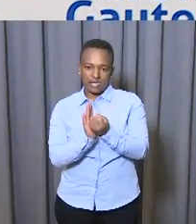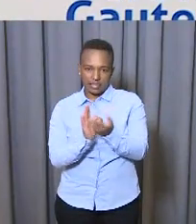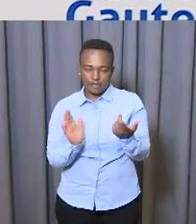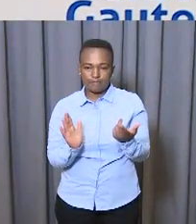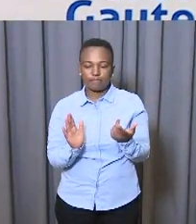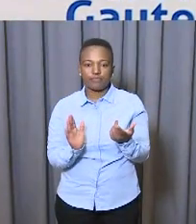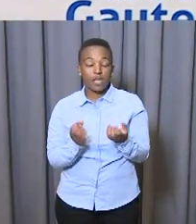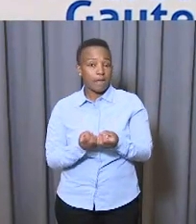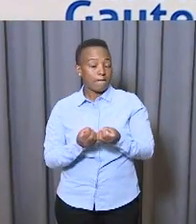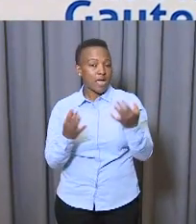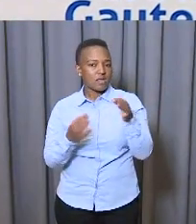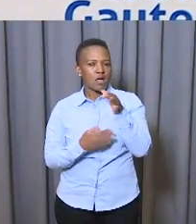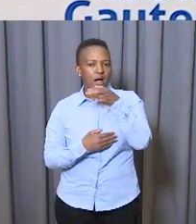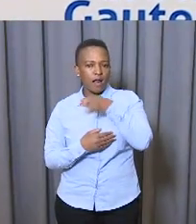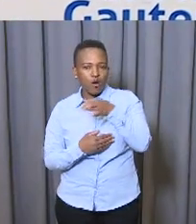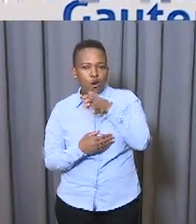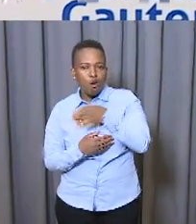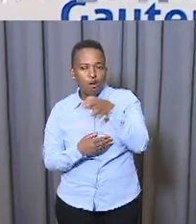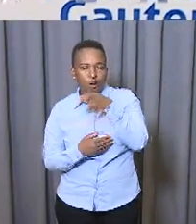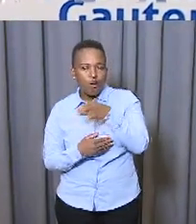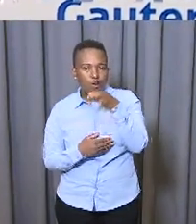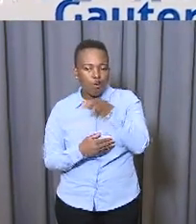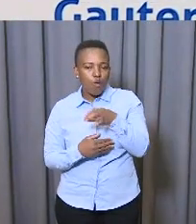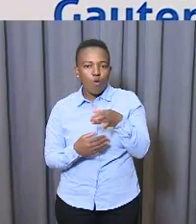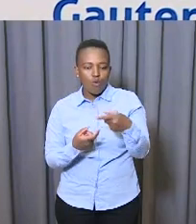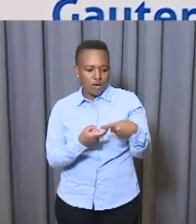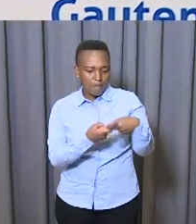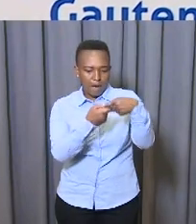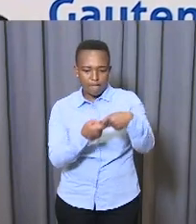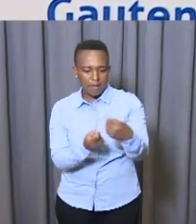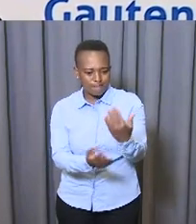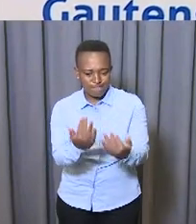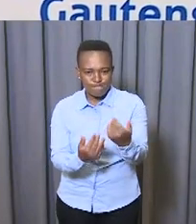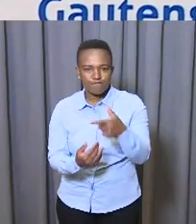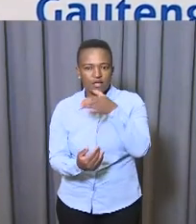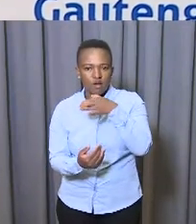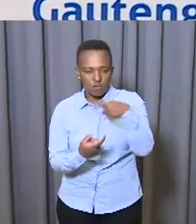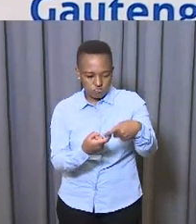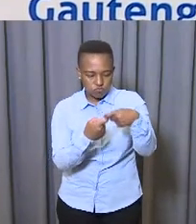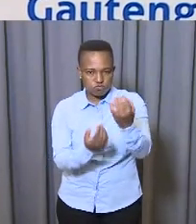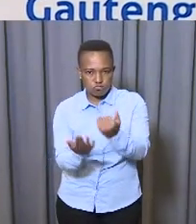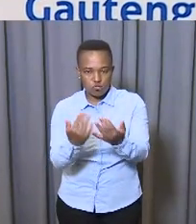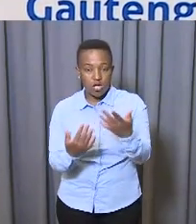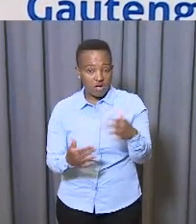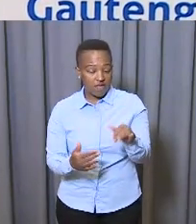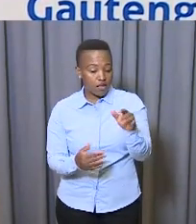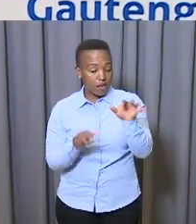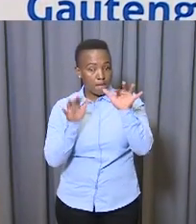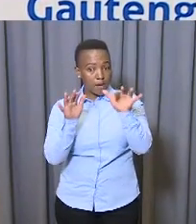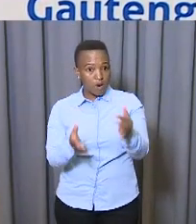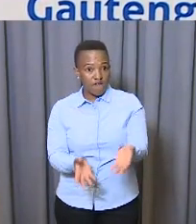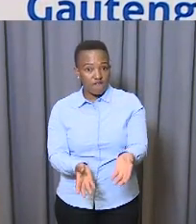of alcohol and liquor that has been confiscated. So obviously those that then are